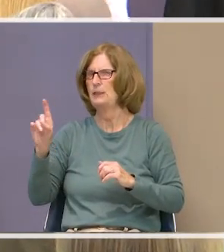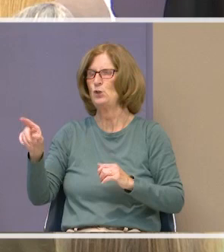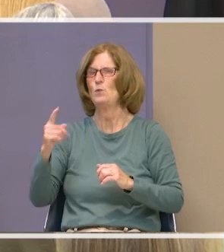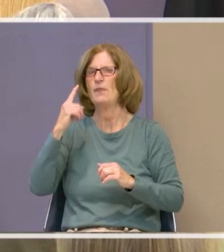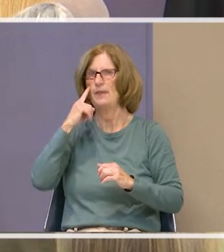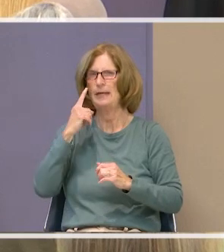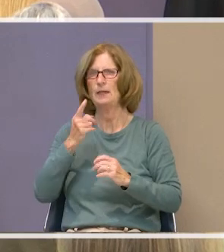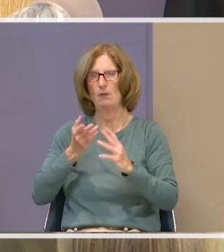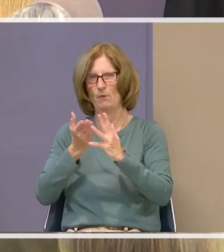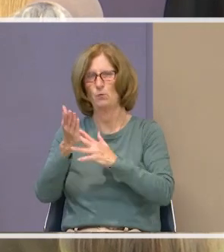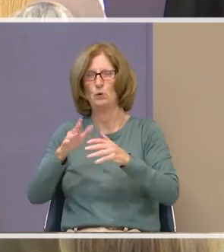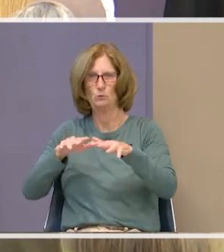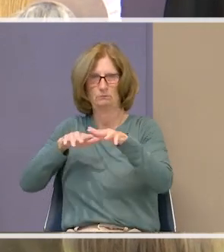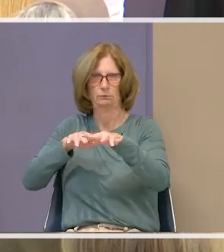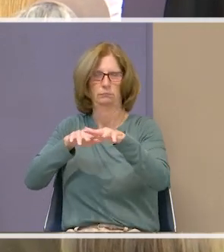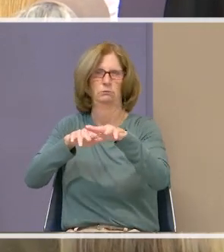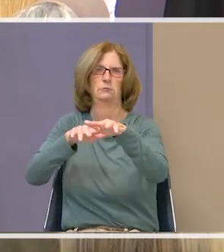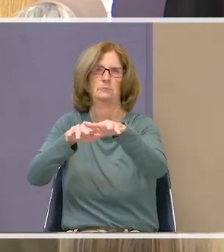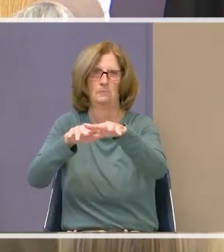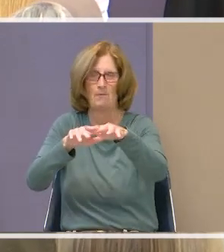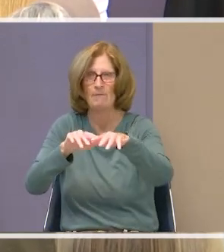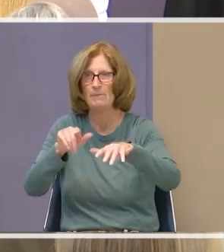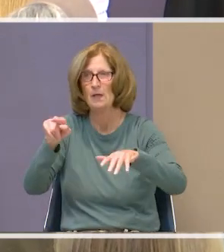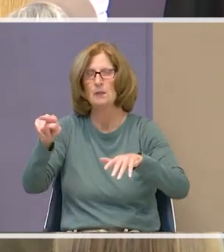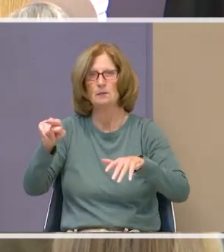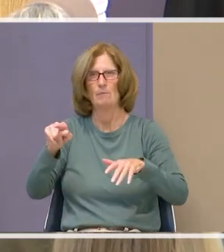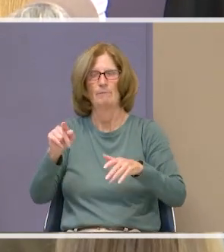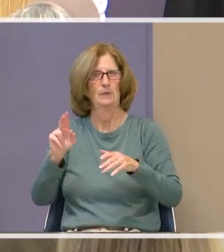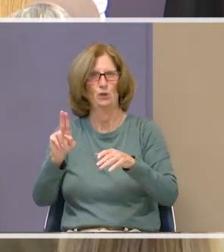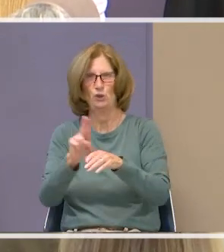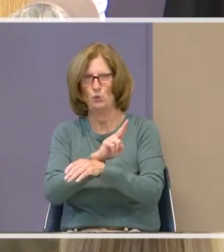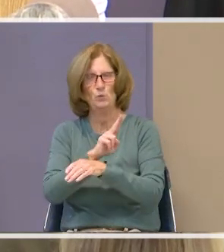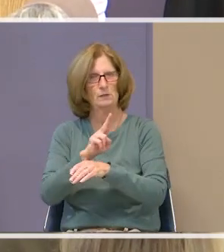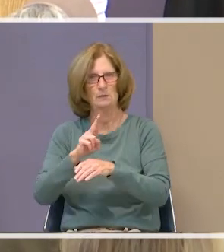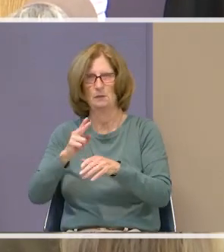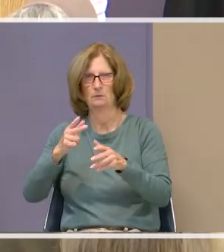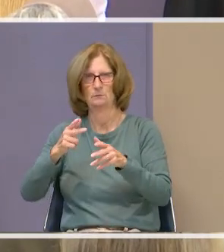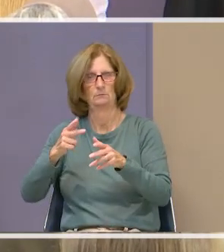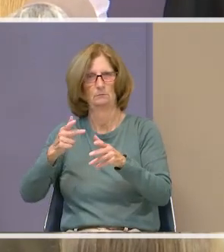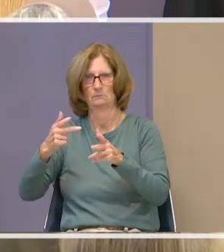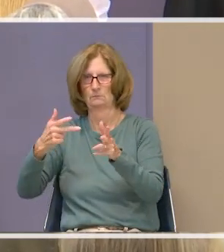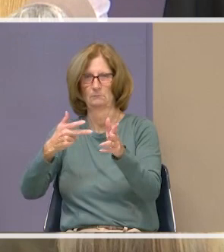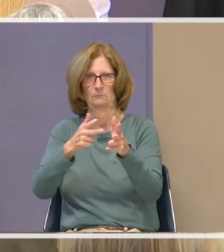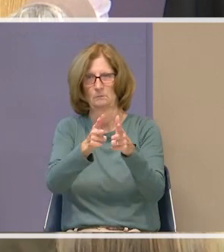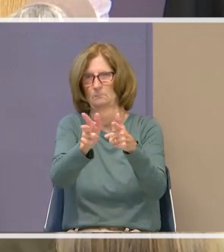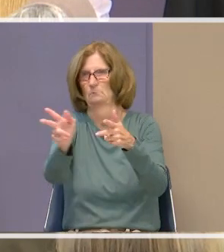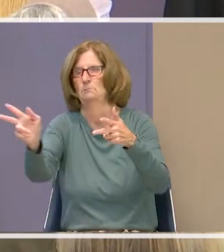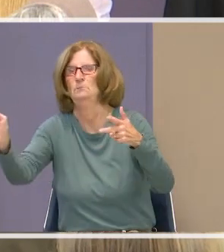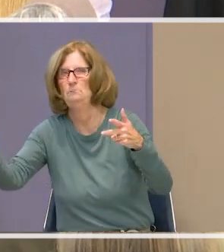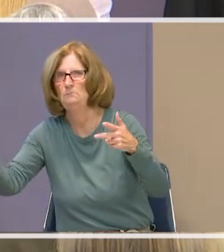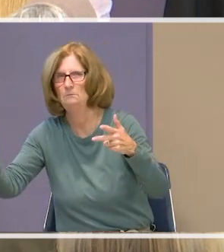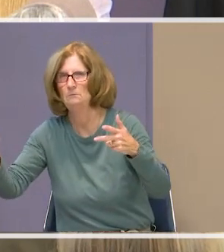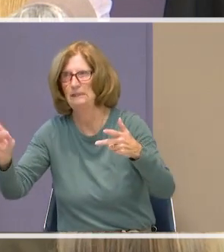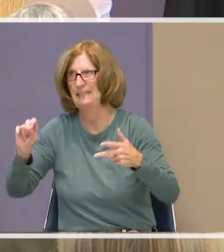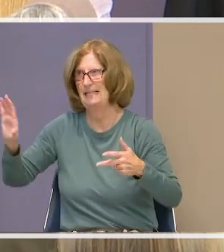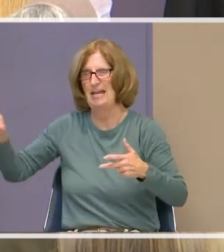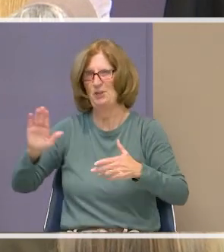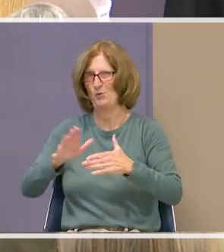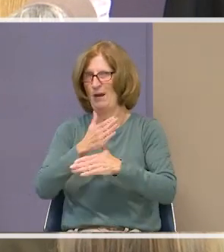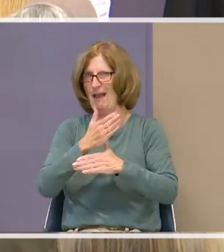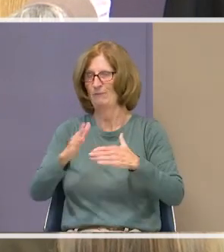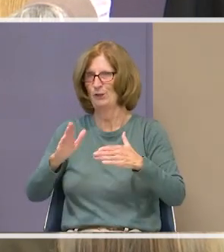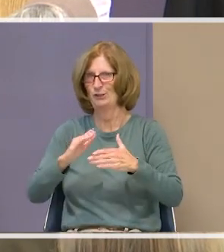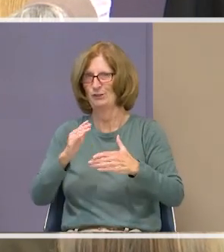I heard you say something about these only being used a couple times an hour, but that may be averaged over 24 hours. During